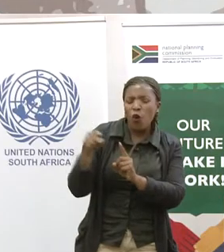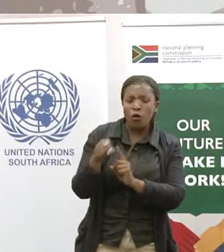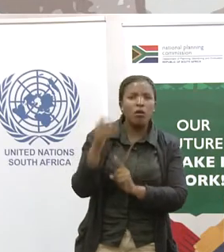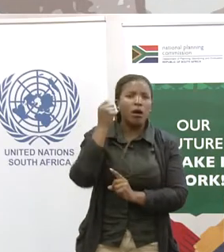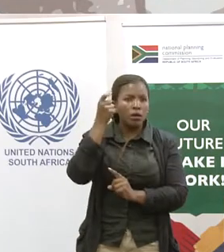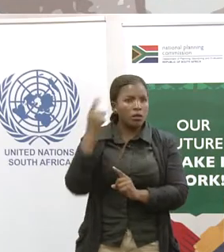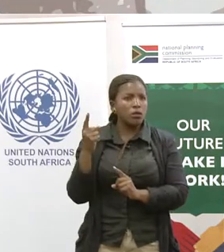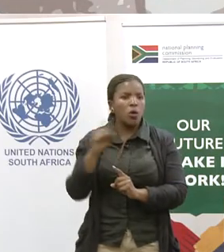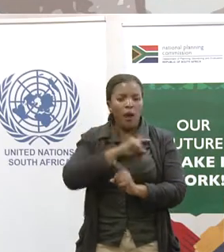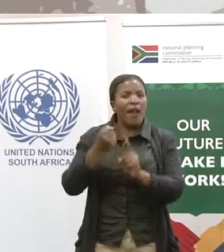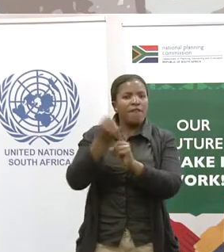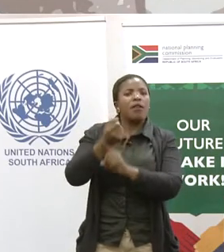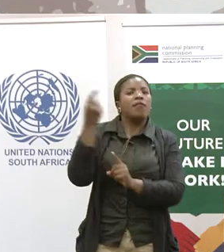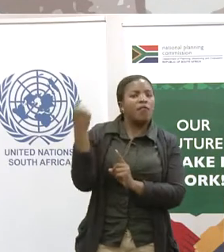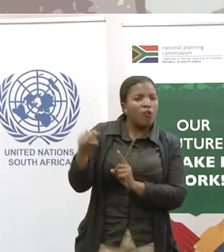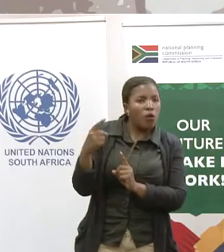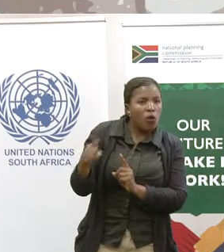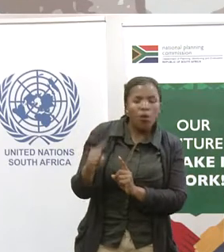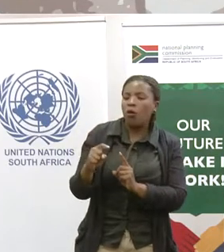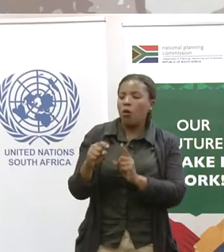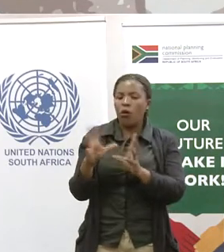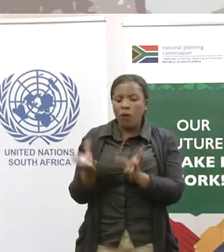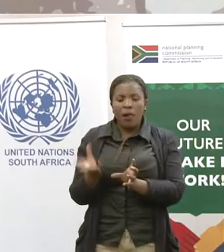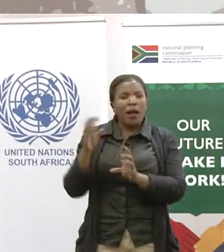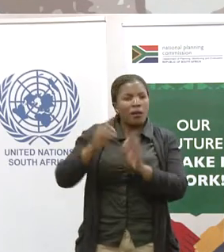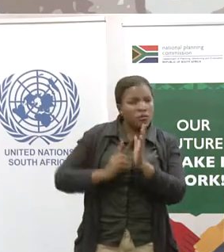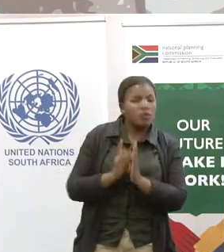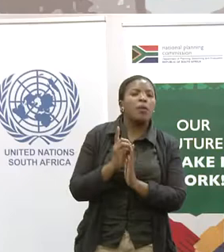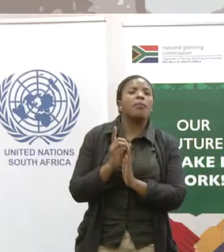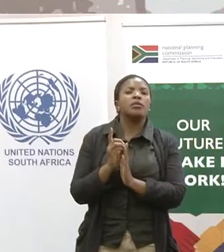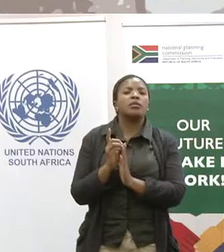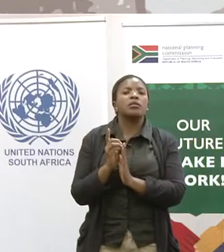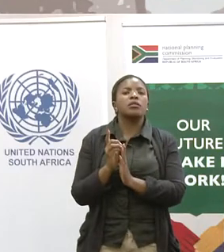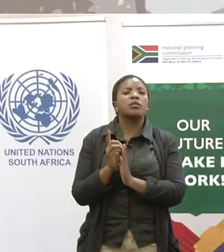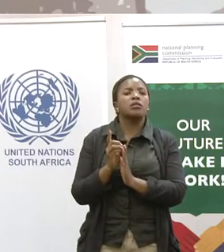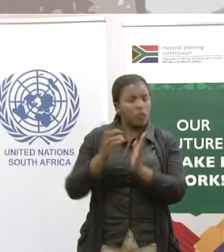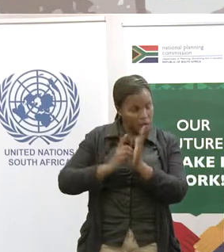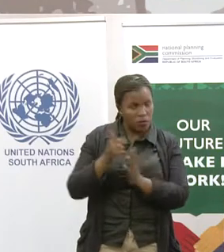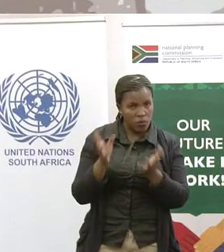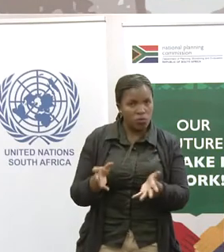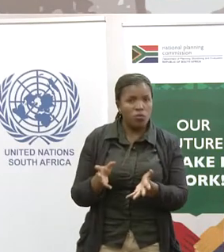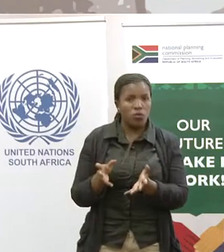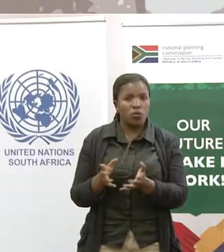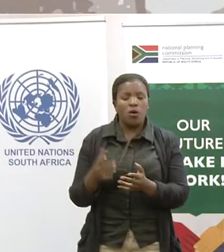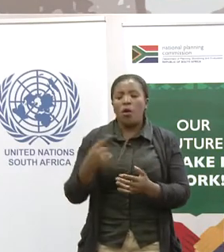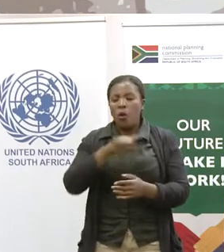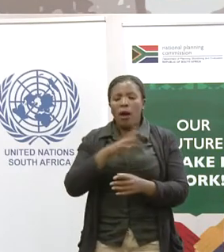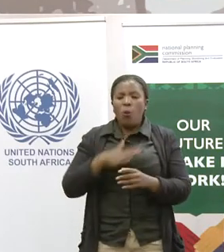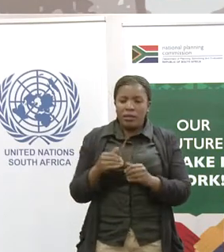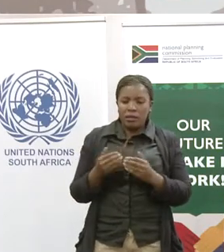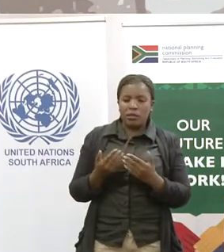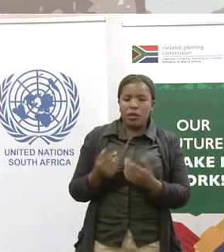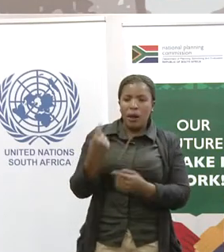contained in a particular space. It was never about focal point or